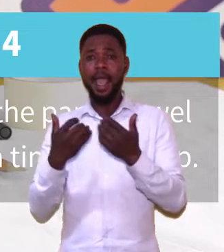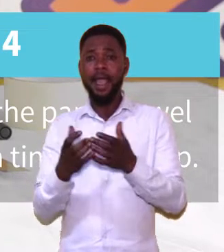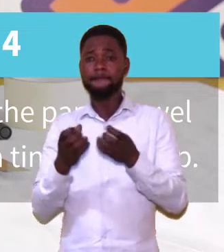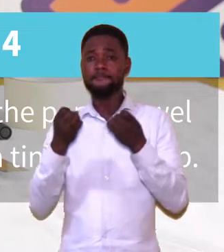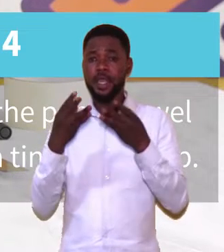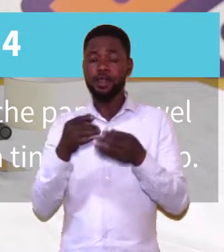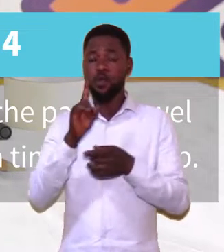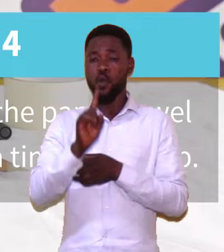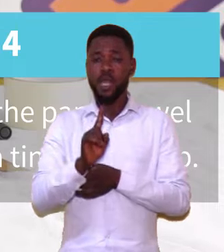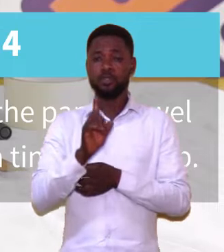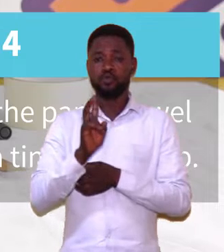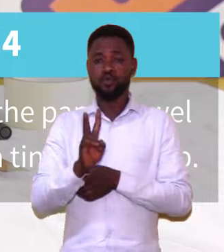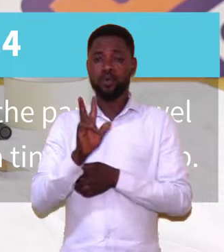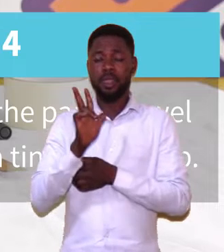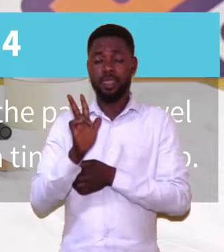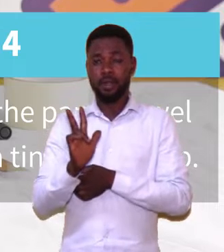we need. We need 1, 2,